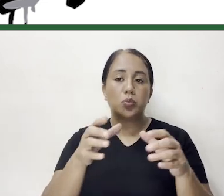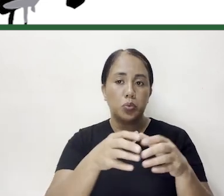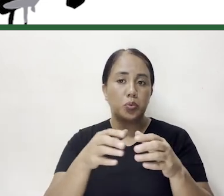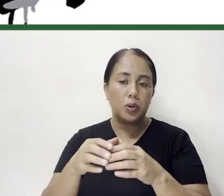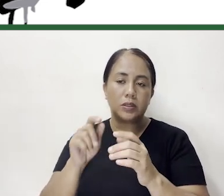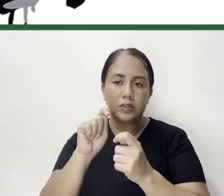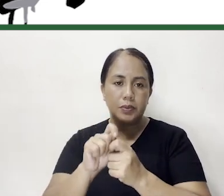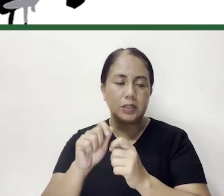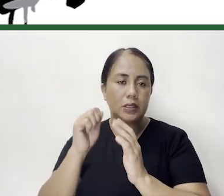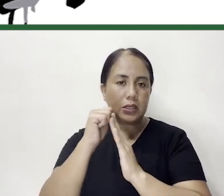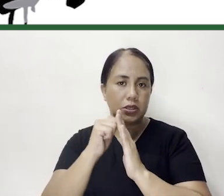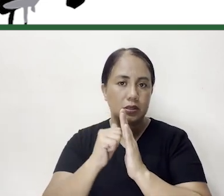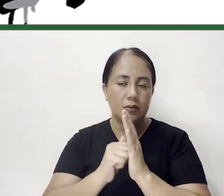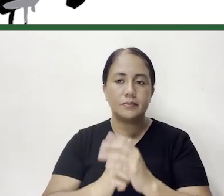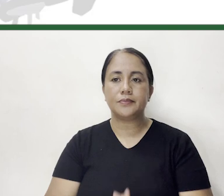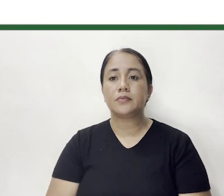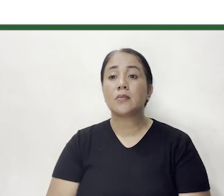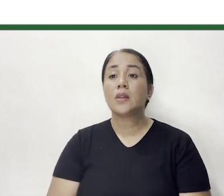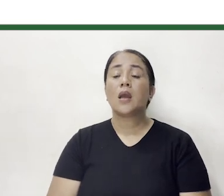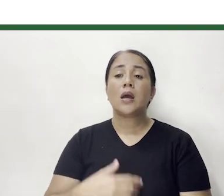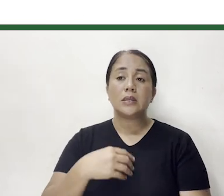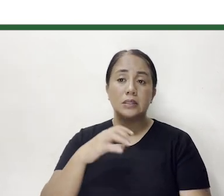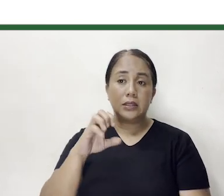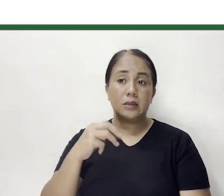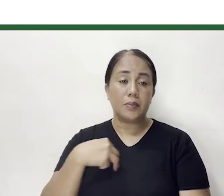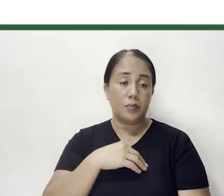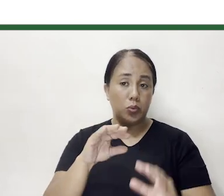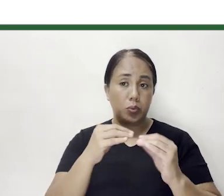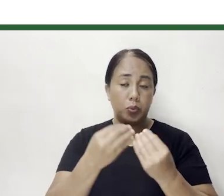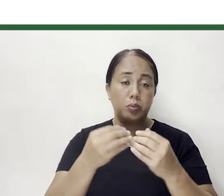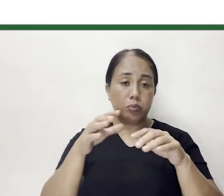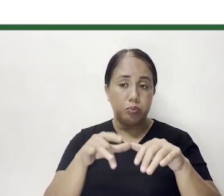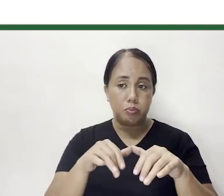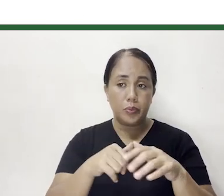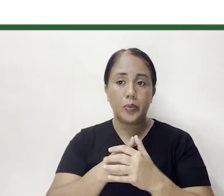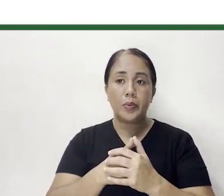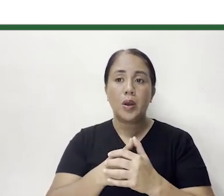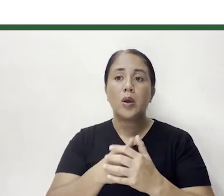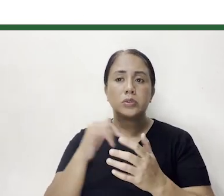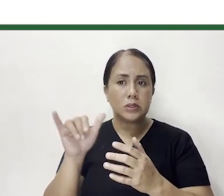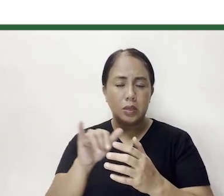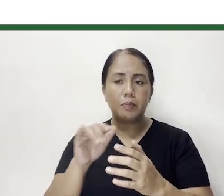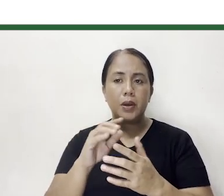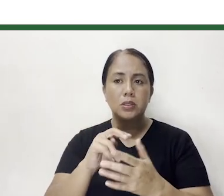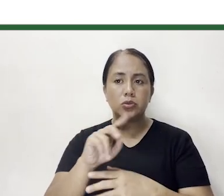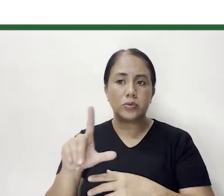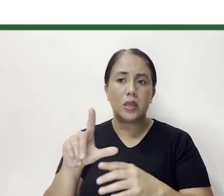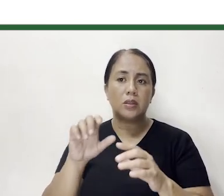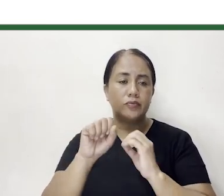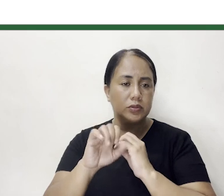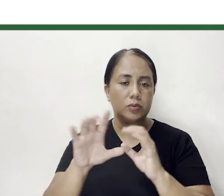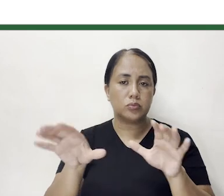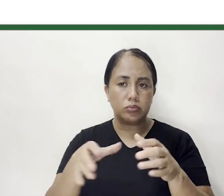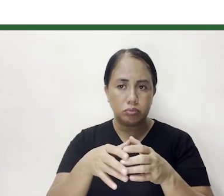their sector-specific agenda. ENET member organizations of persons with disabilities are also part